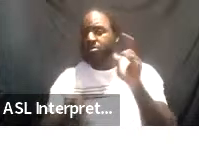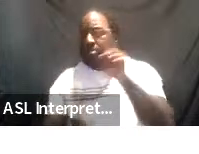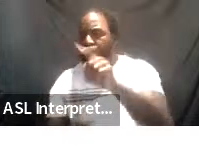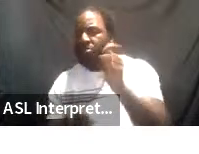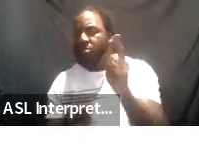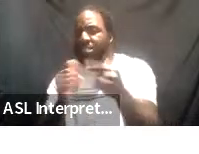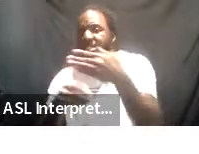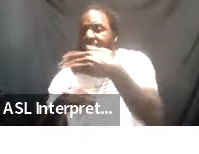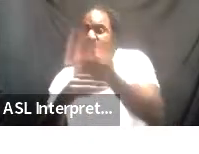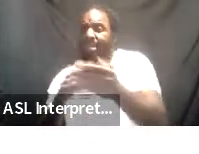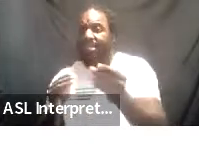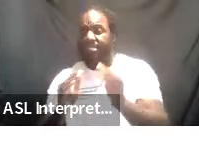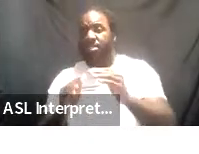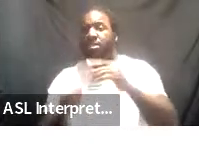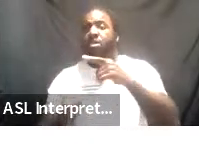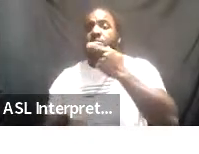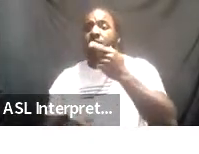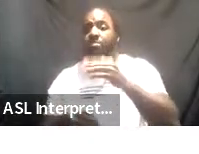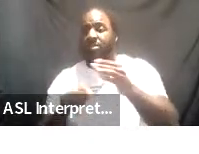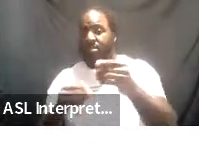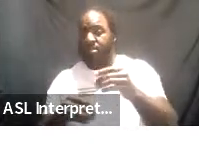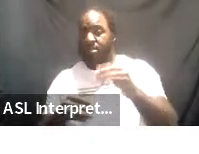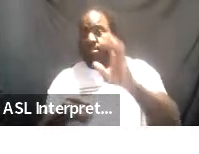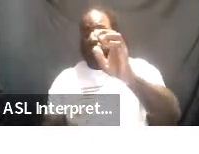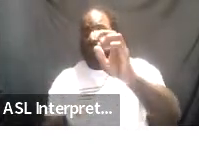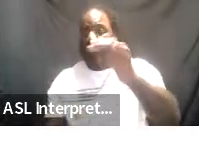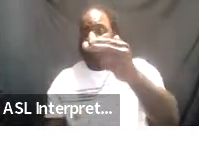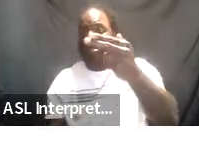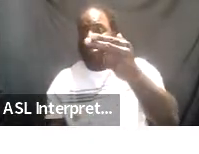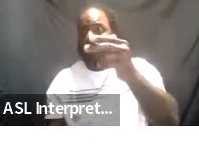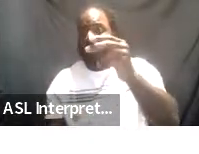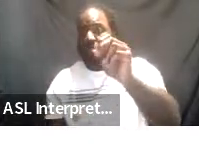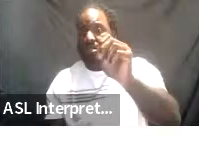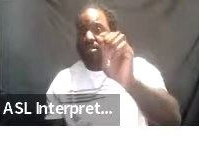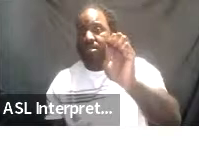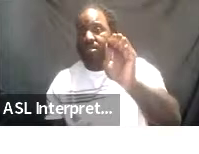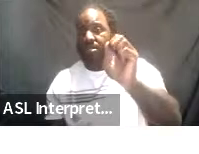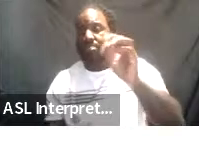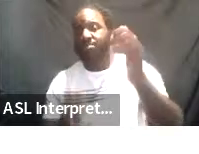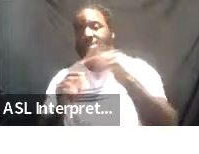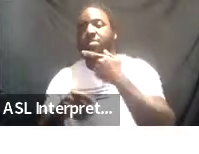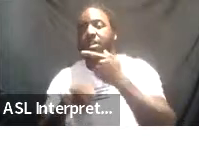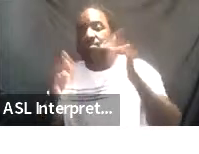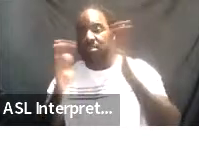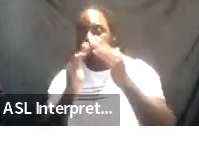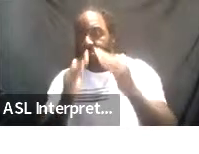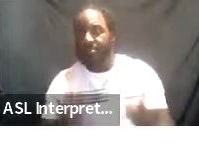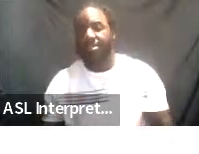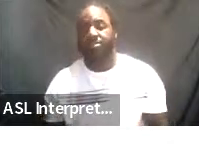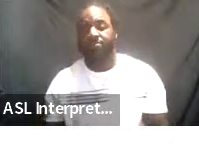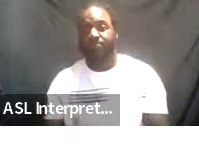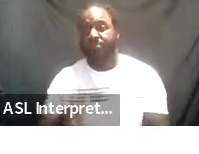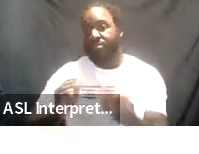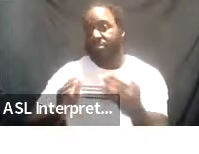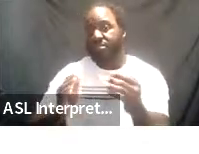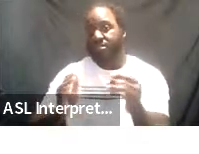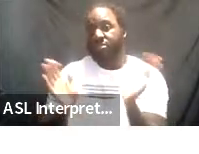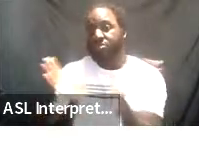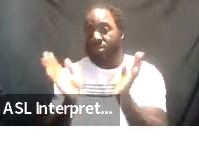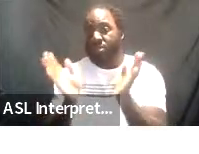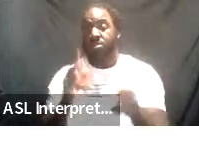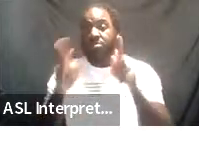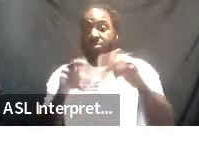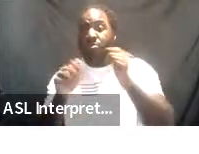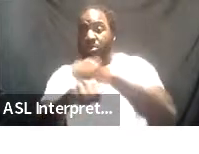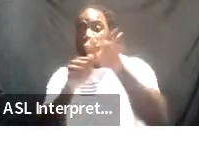BLAST scheduled for? If people are not aware, BLAST is our initiative to work with other agencies to